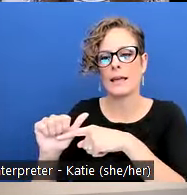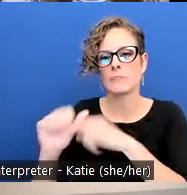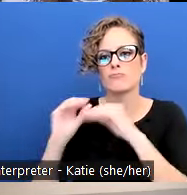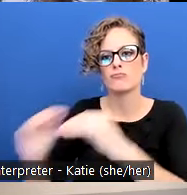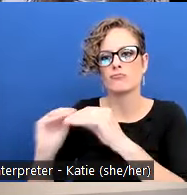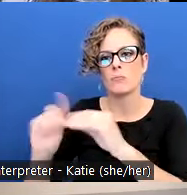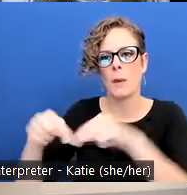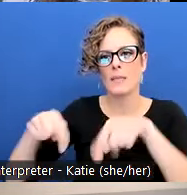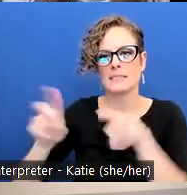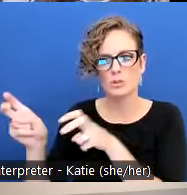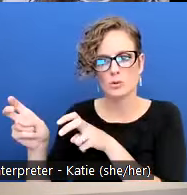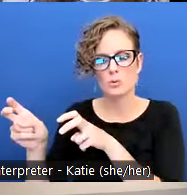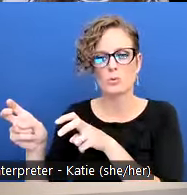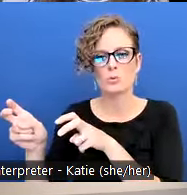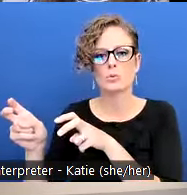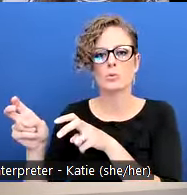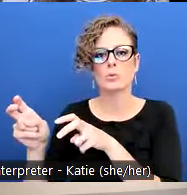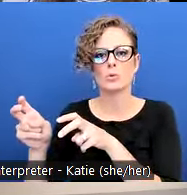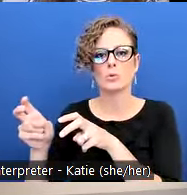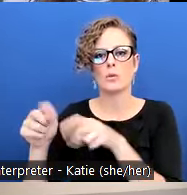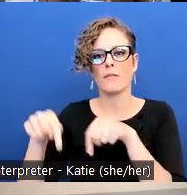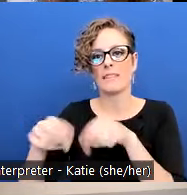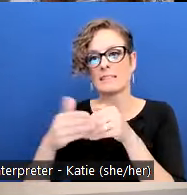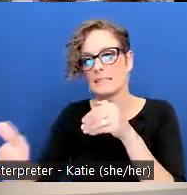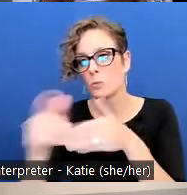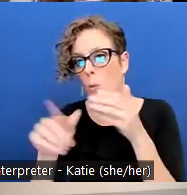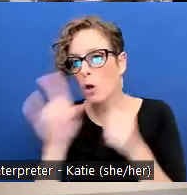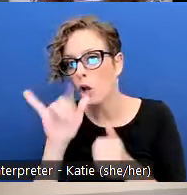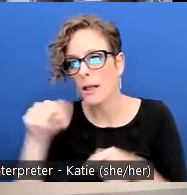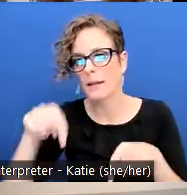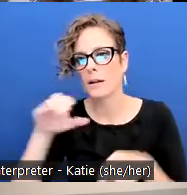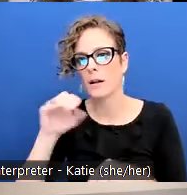may be seeing and what this will look like in Colorado going forward.